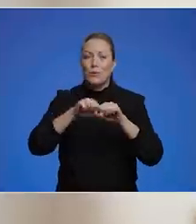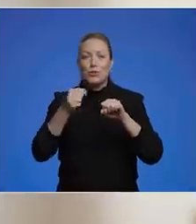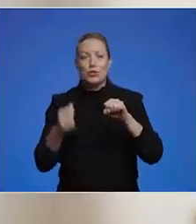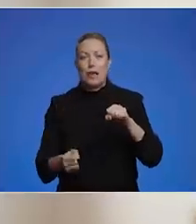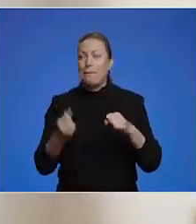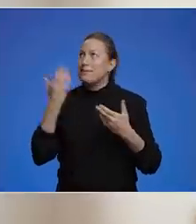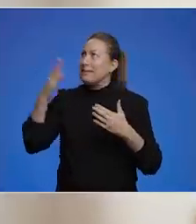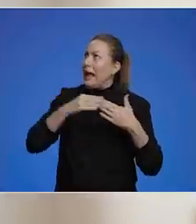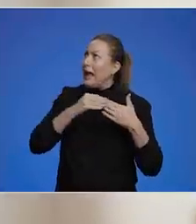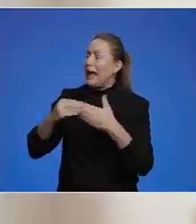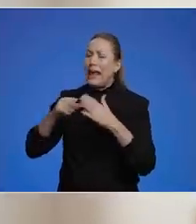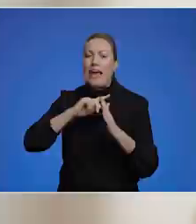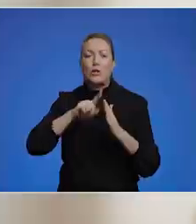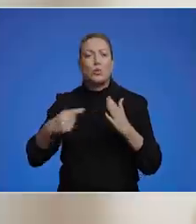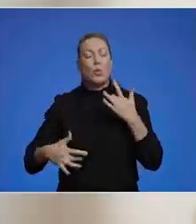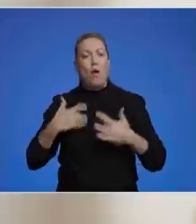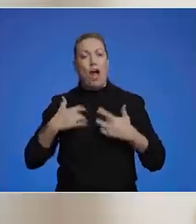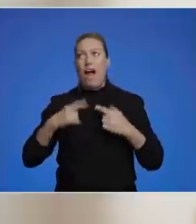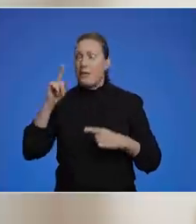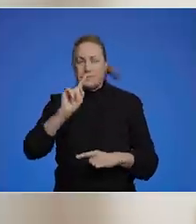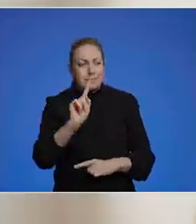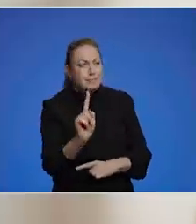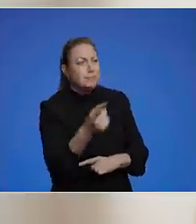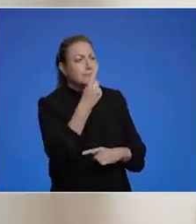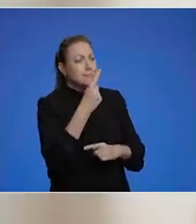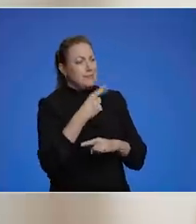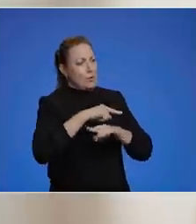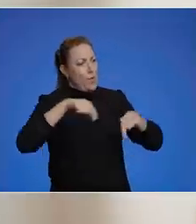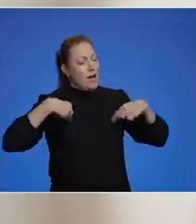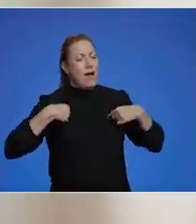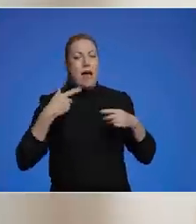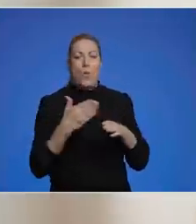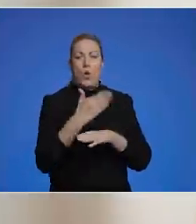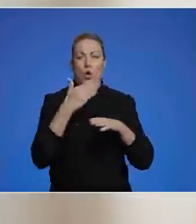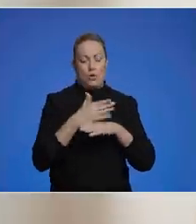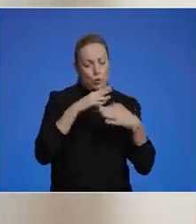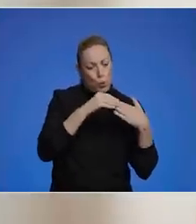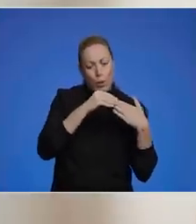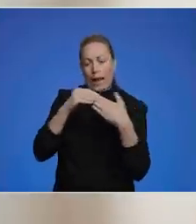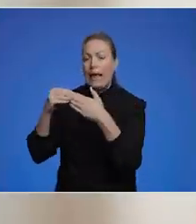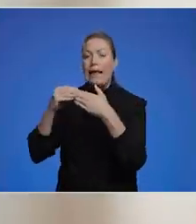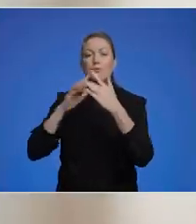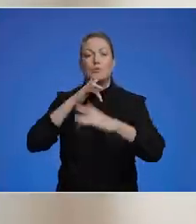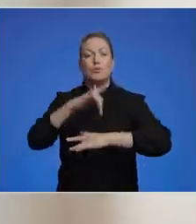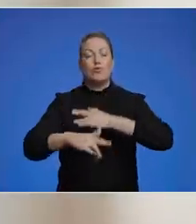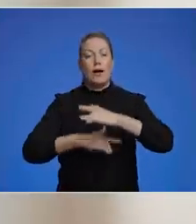us, as in our vocation, to lead others to Christ.